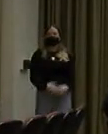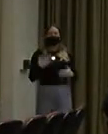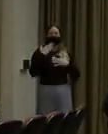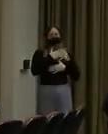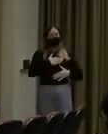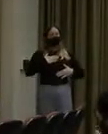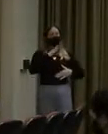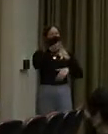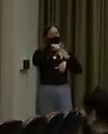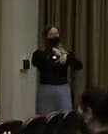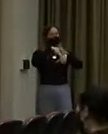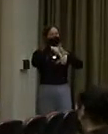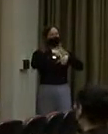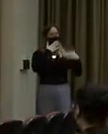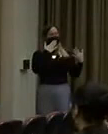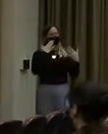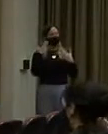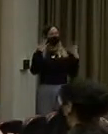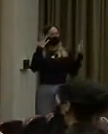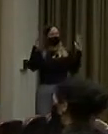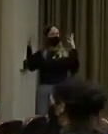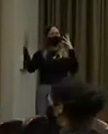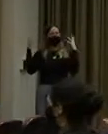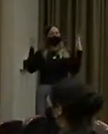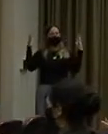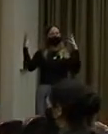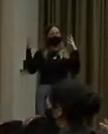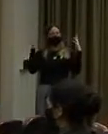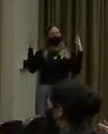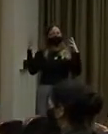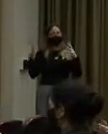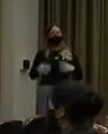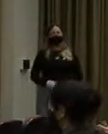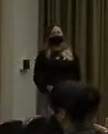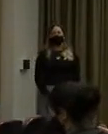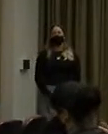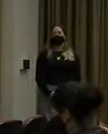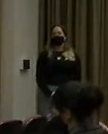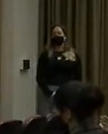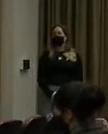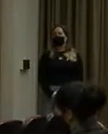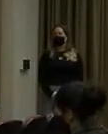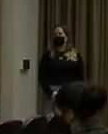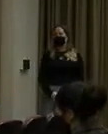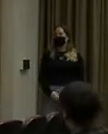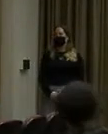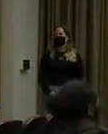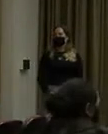appreciate your time. Thank you. Right on time.